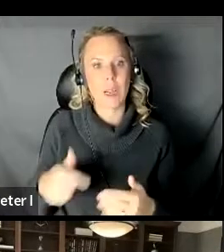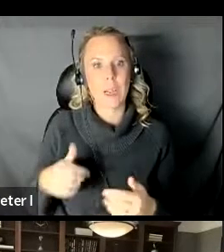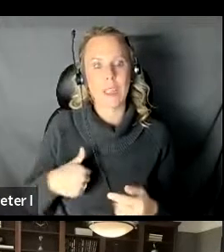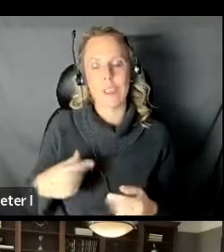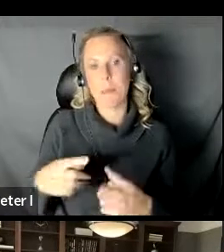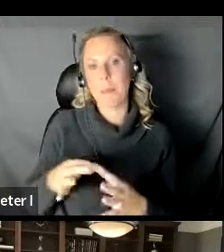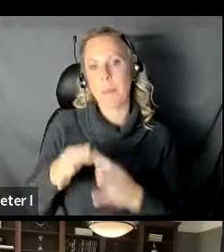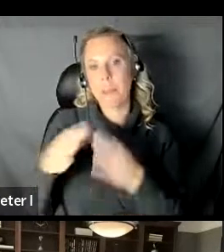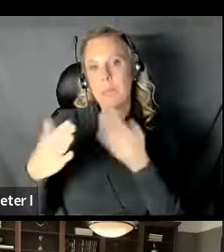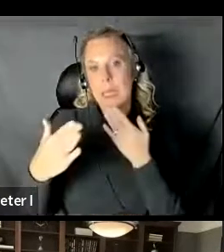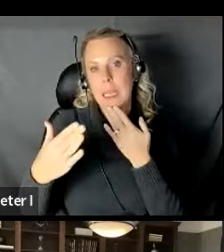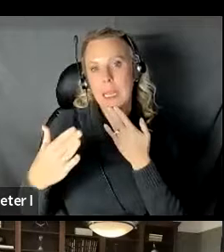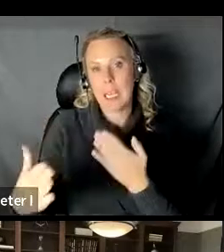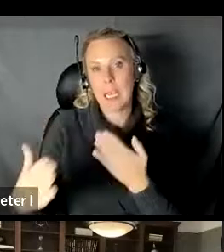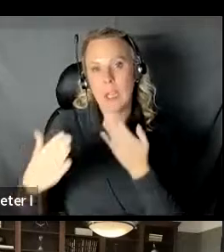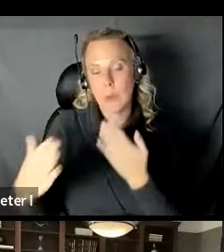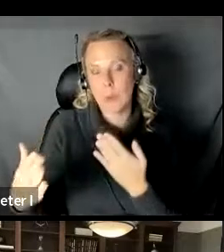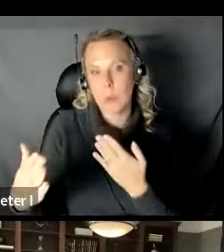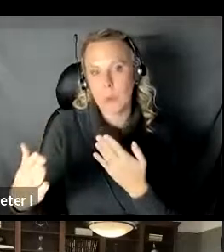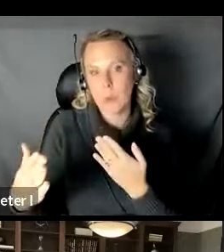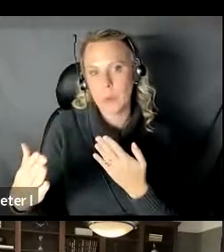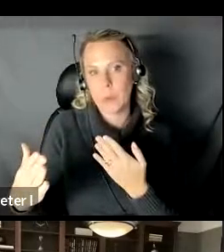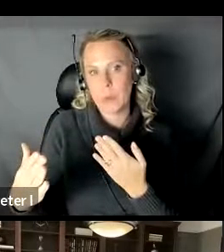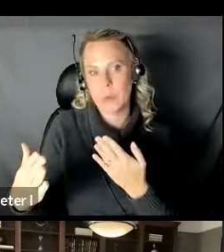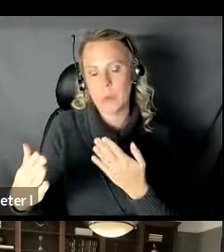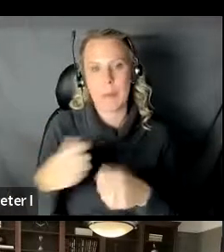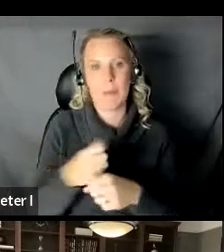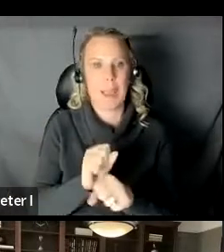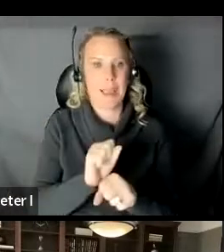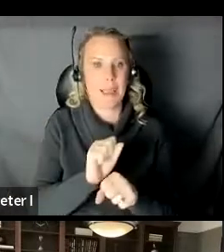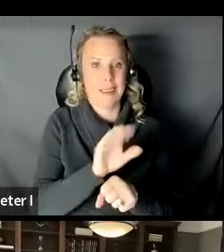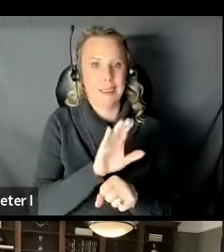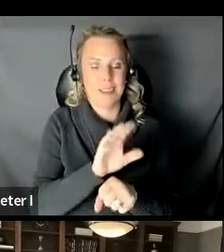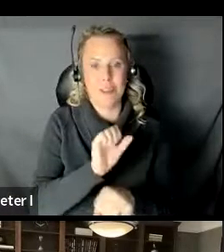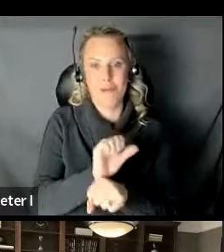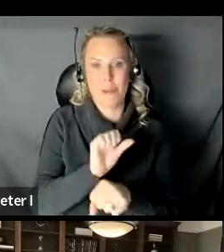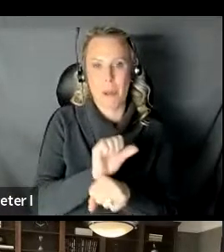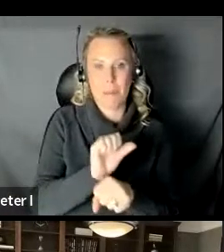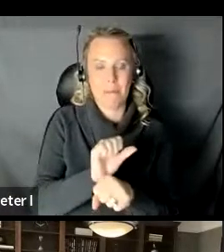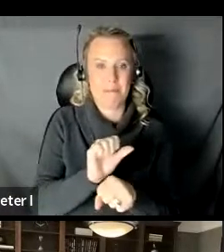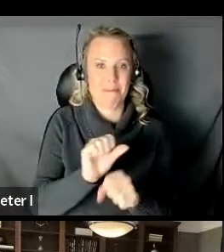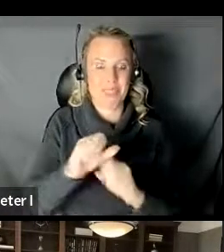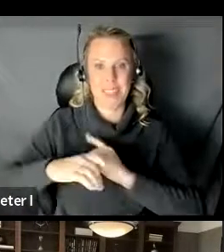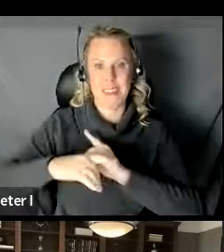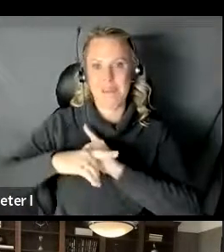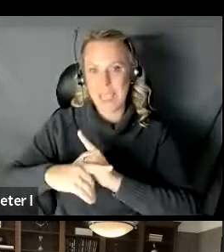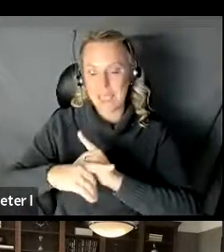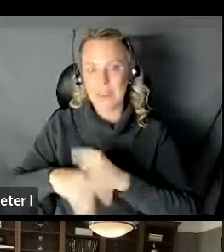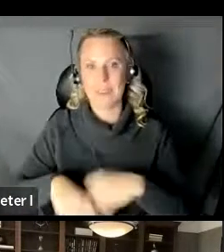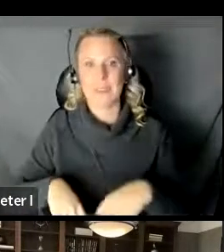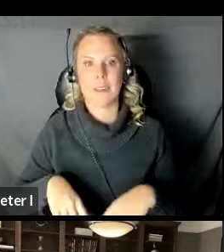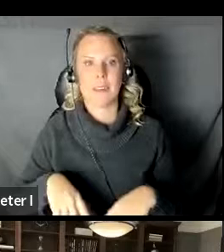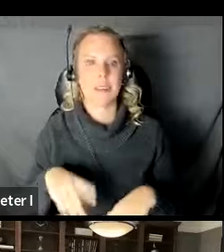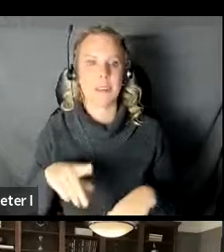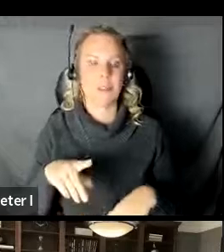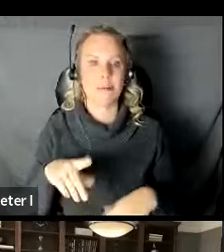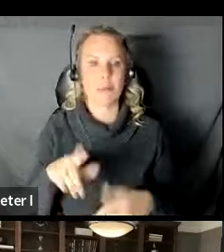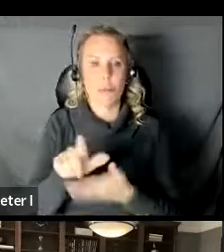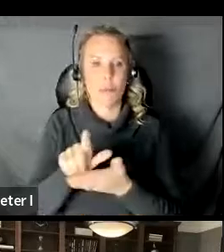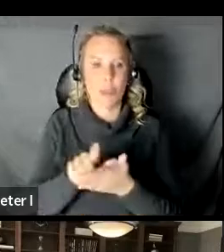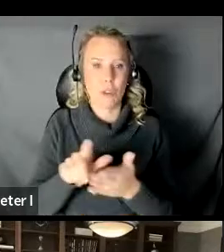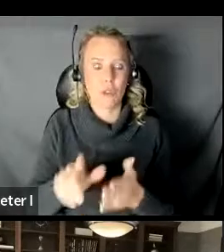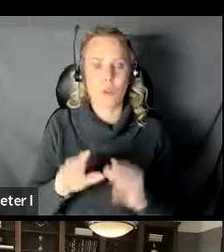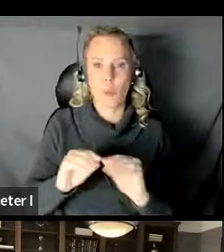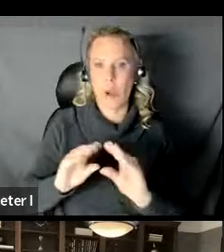thank you for making the jobs of the defense prosecutors clearer and